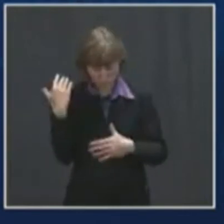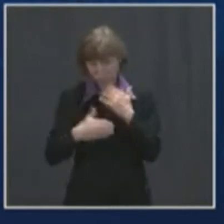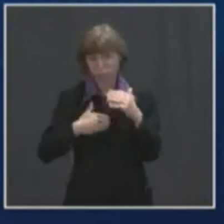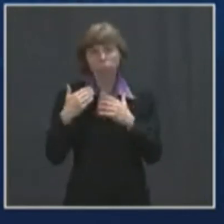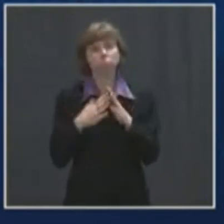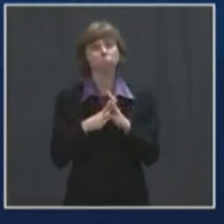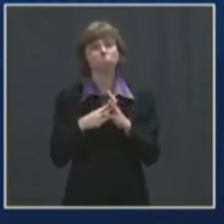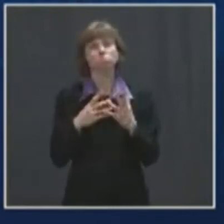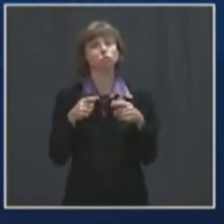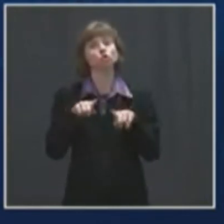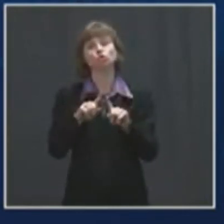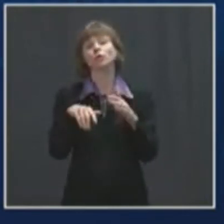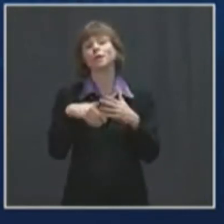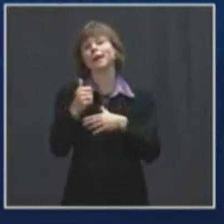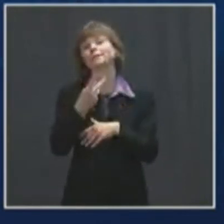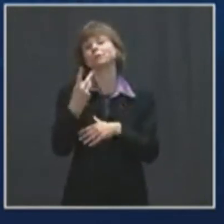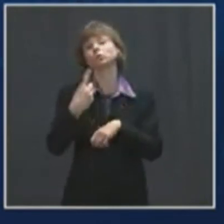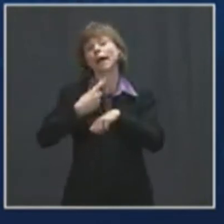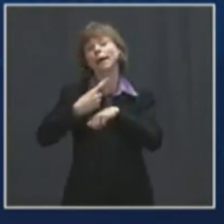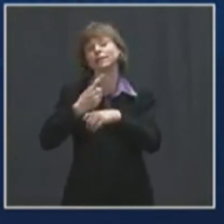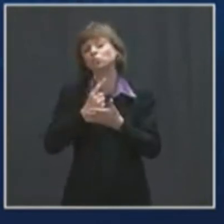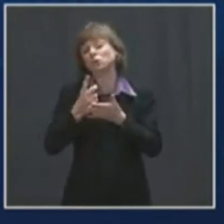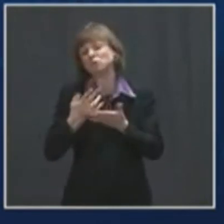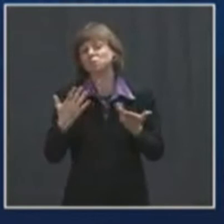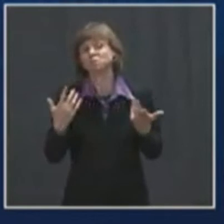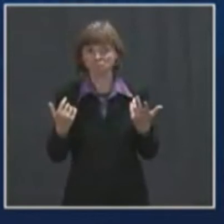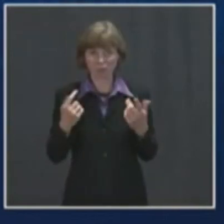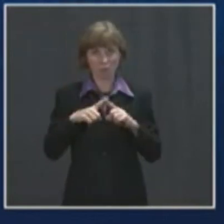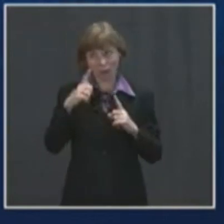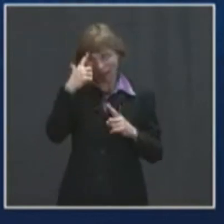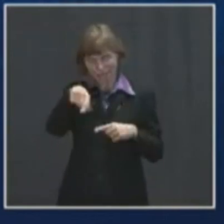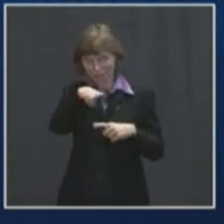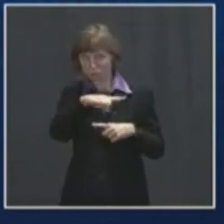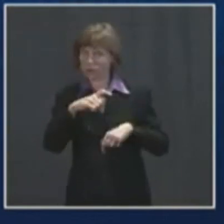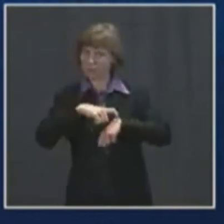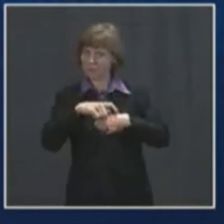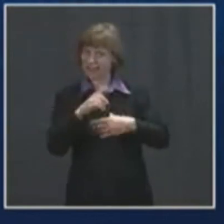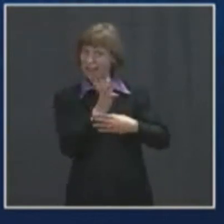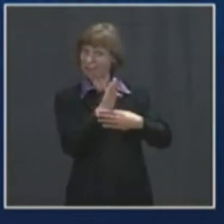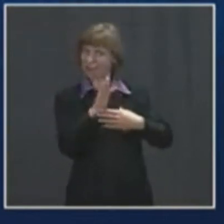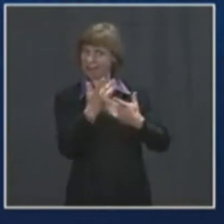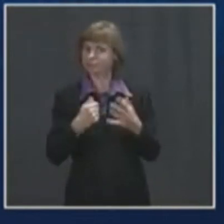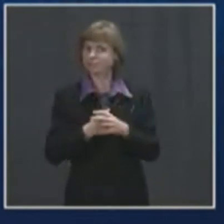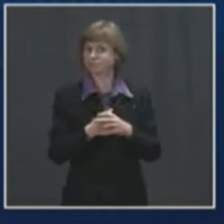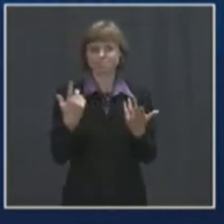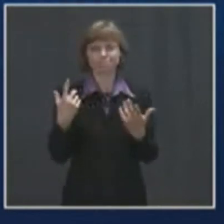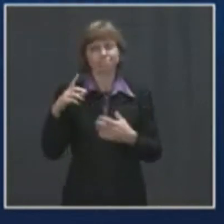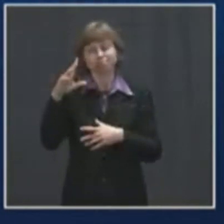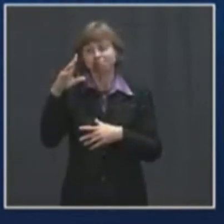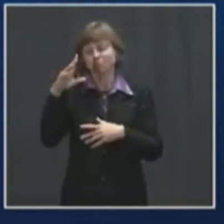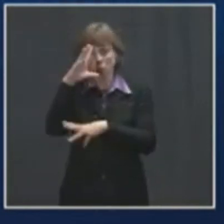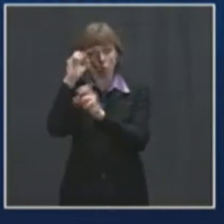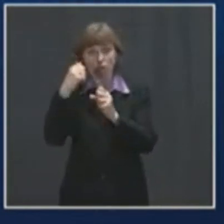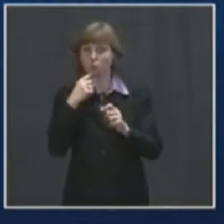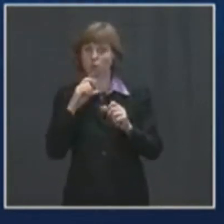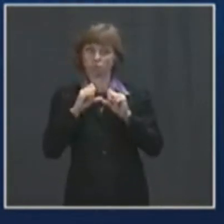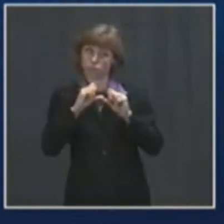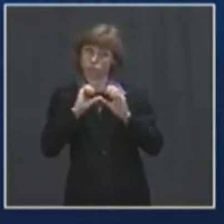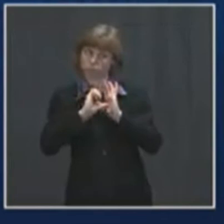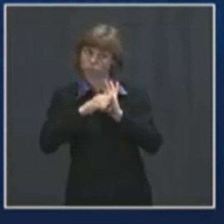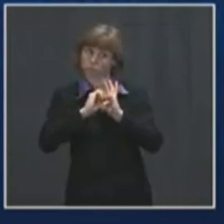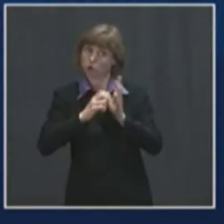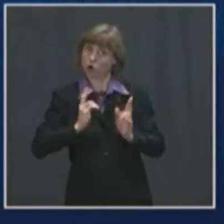the coming days and weeks. But that's up to them on the timeline. He just is going to continue to argue for urgency because the American people,